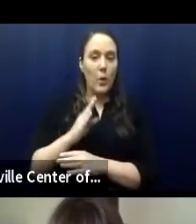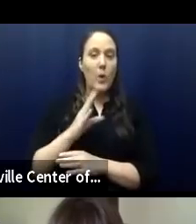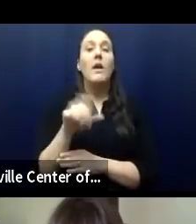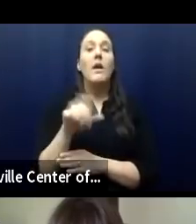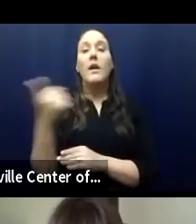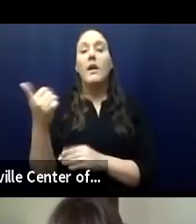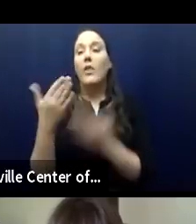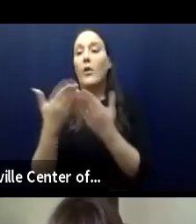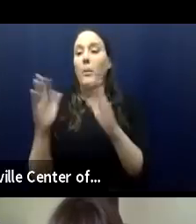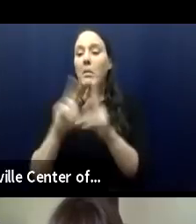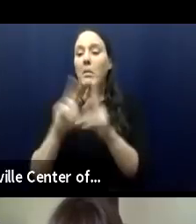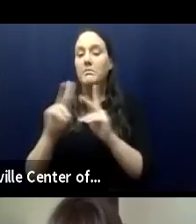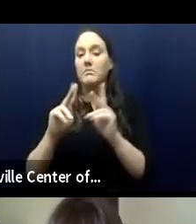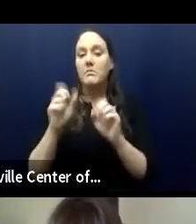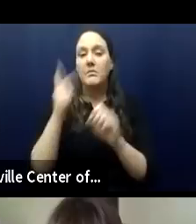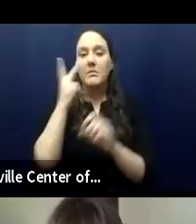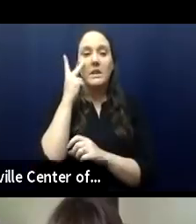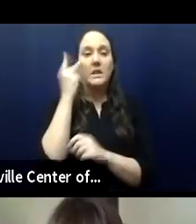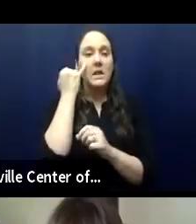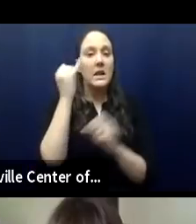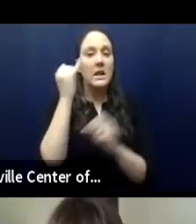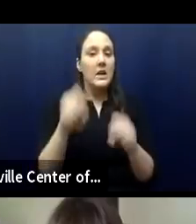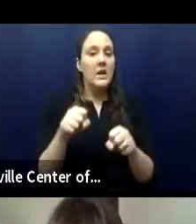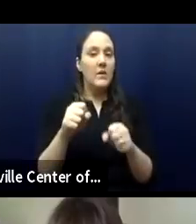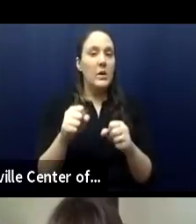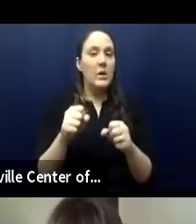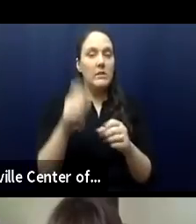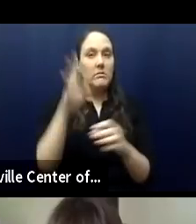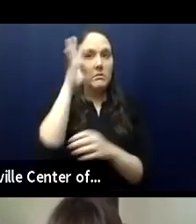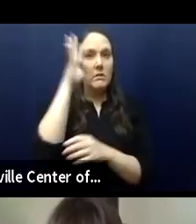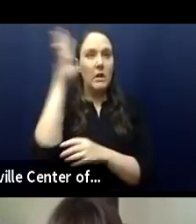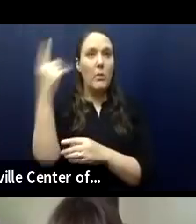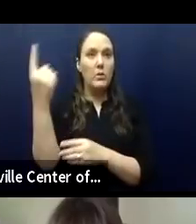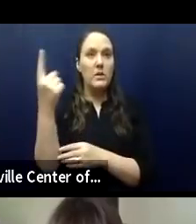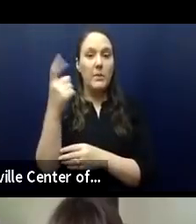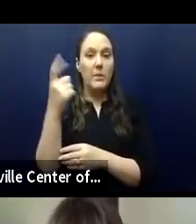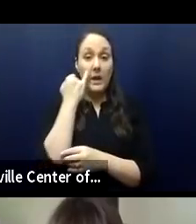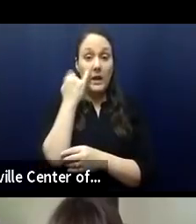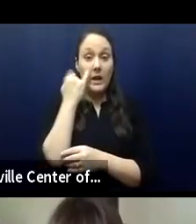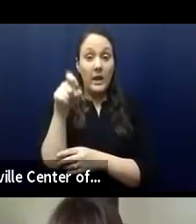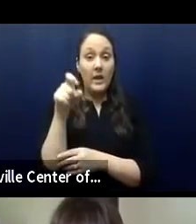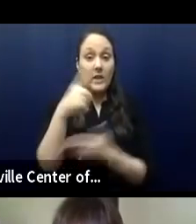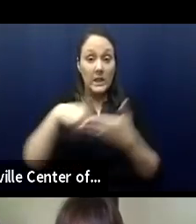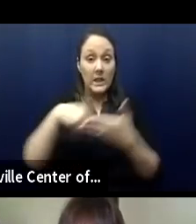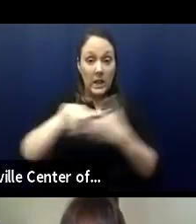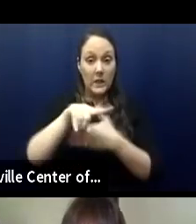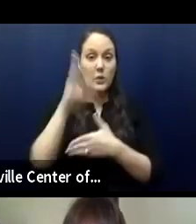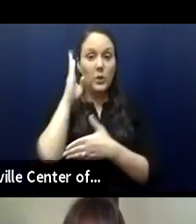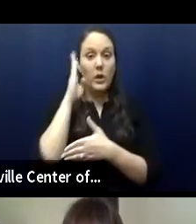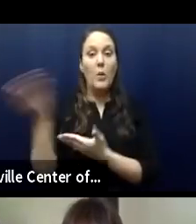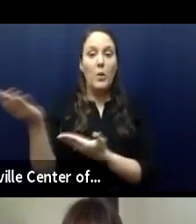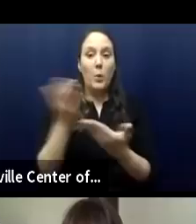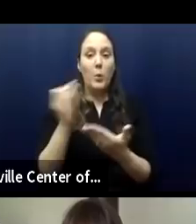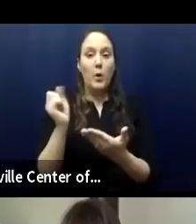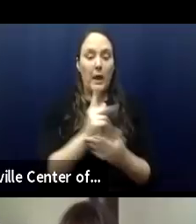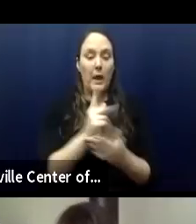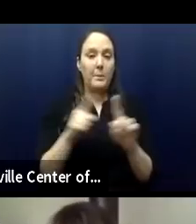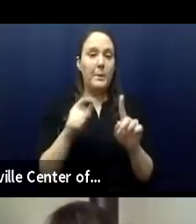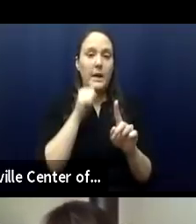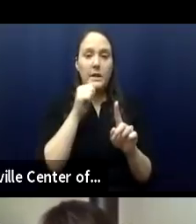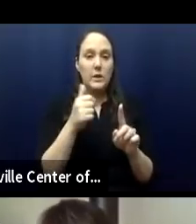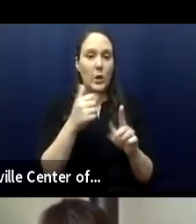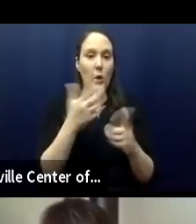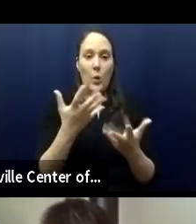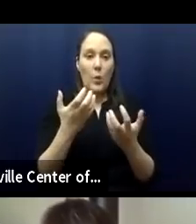to see if we can come to something that, if needed next week, I will bring back at that time. But I don't wish to bring it up. I know there's